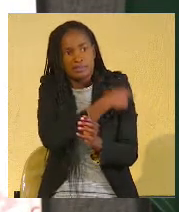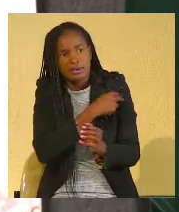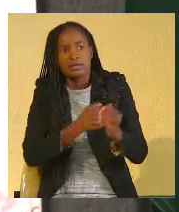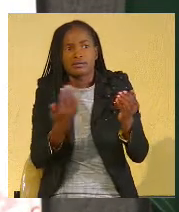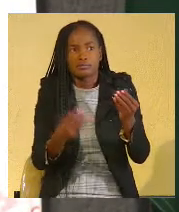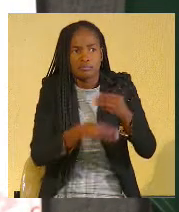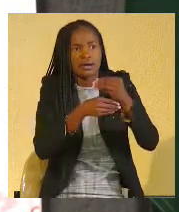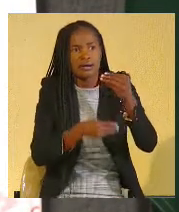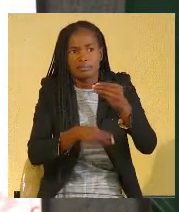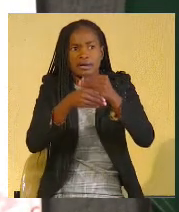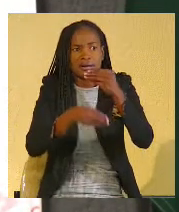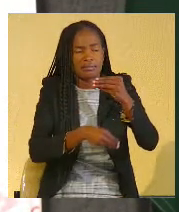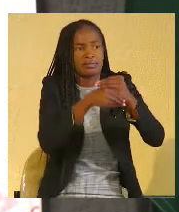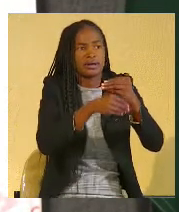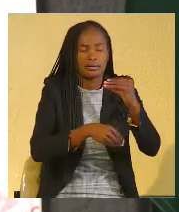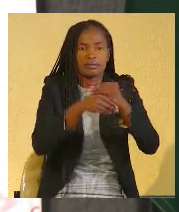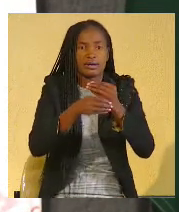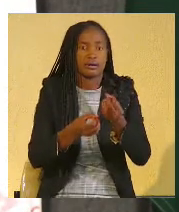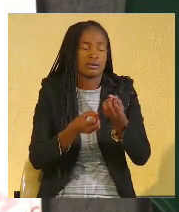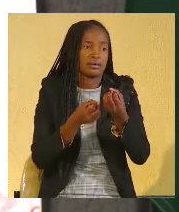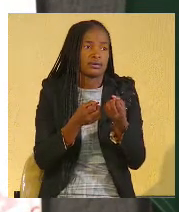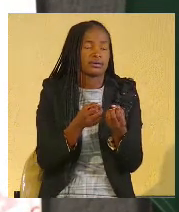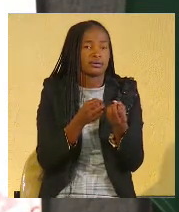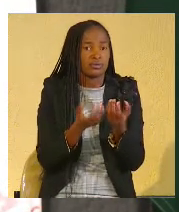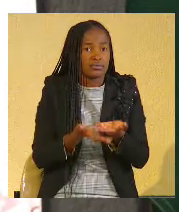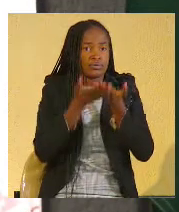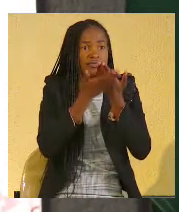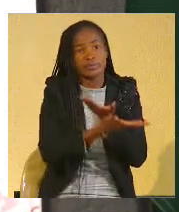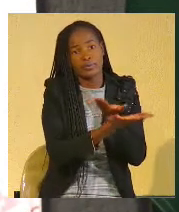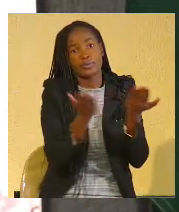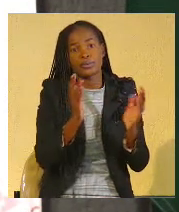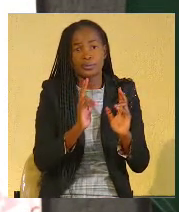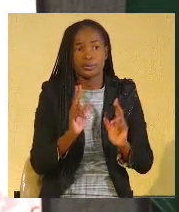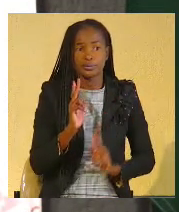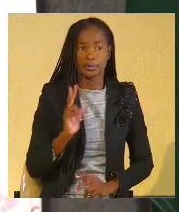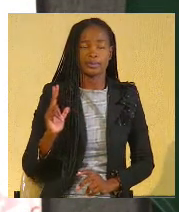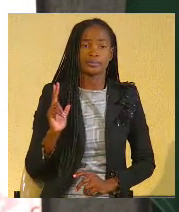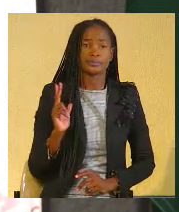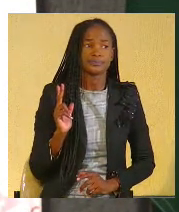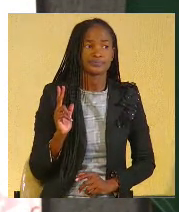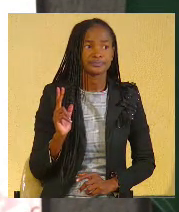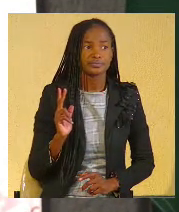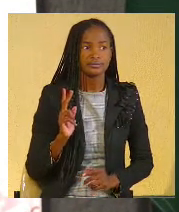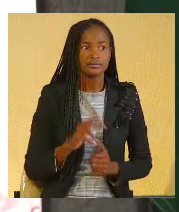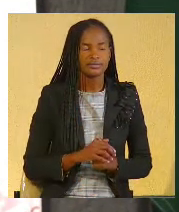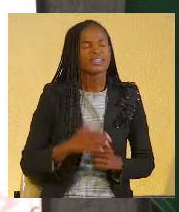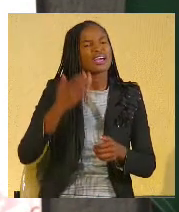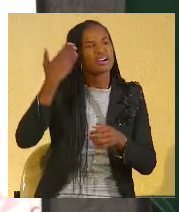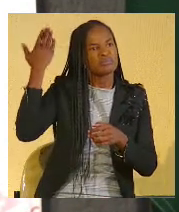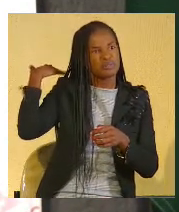increased trend of the population in order to catch up. We had our share of